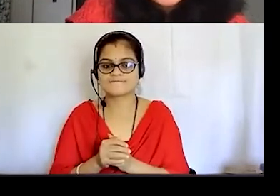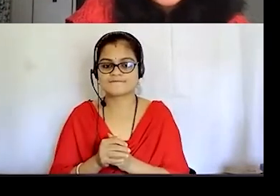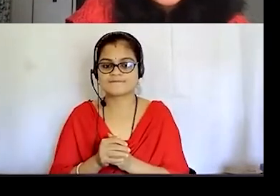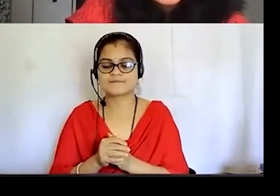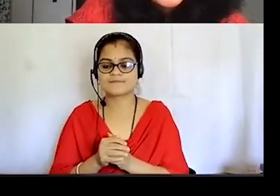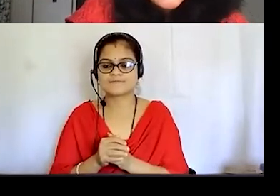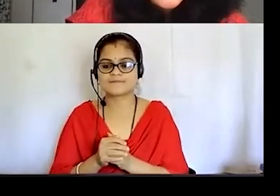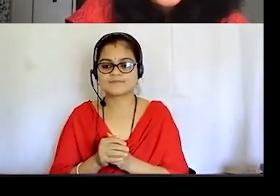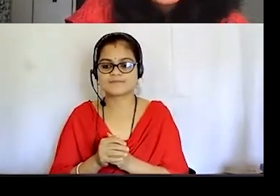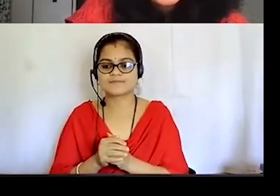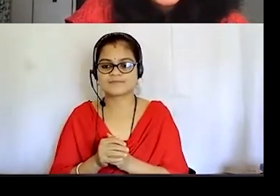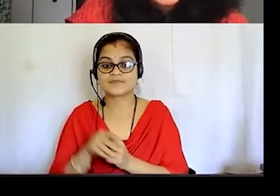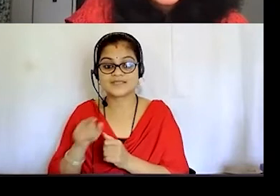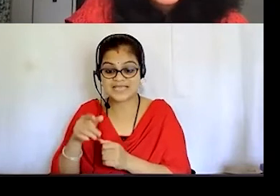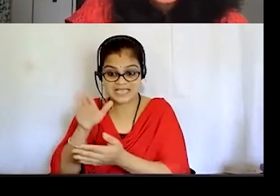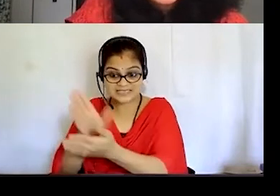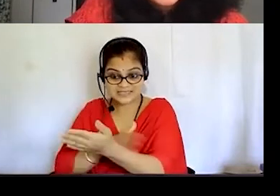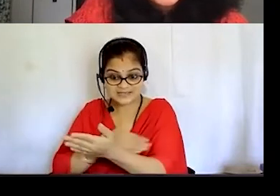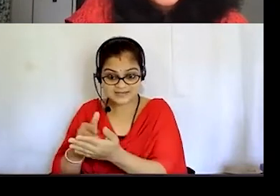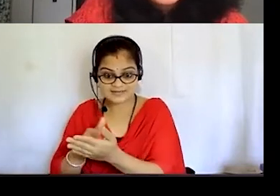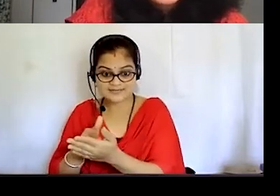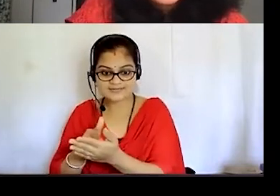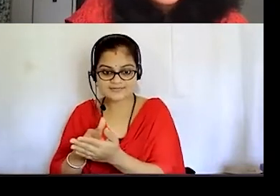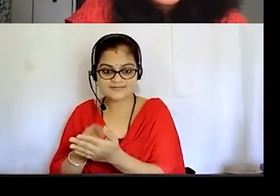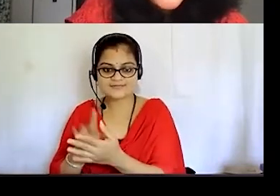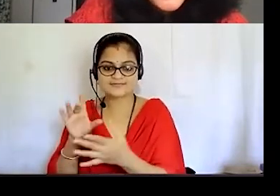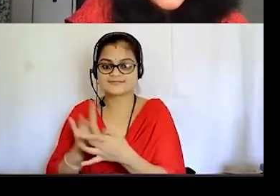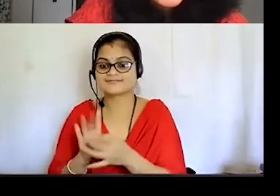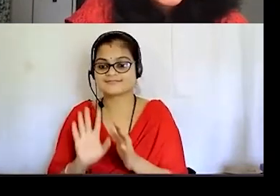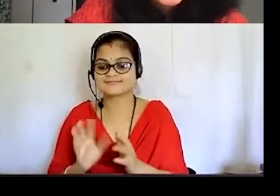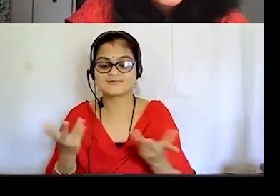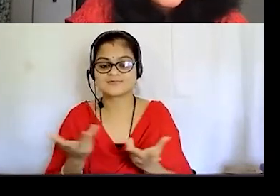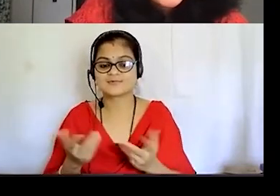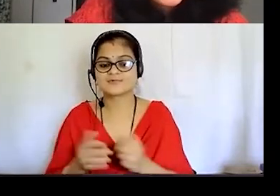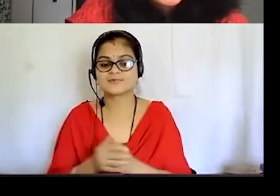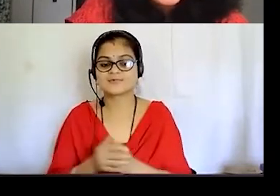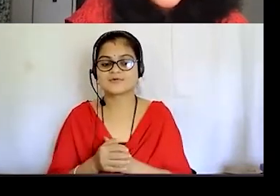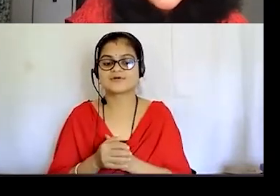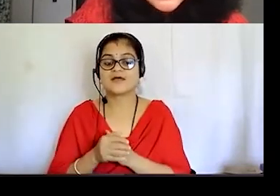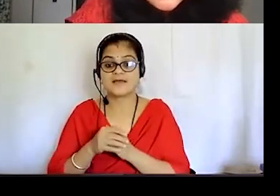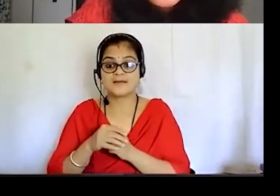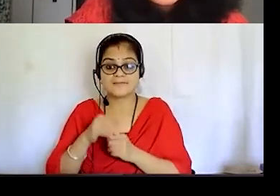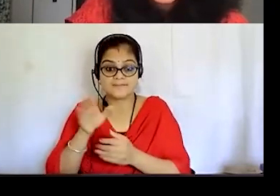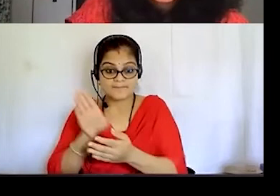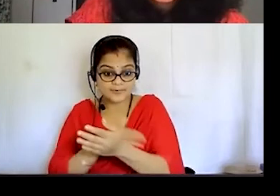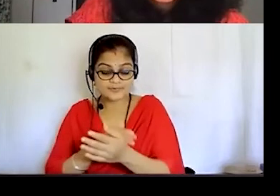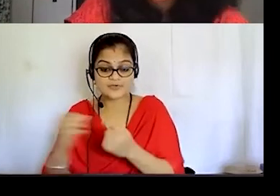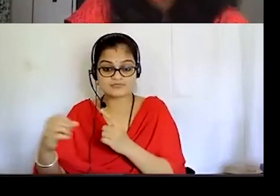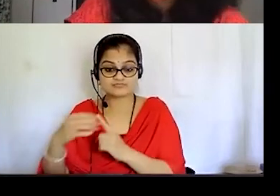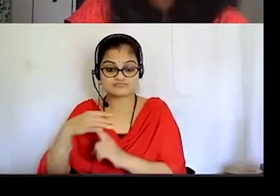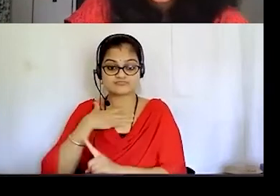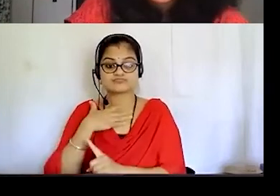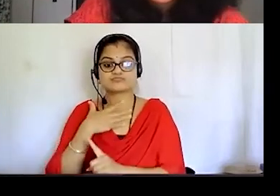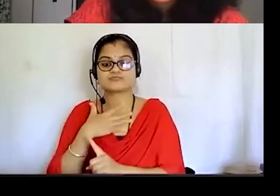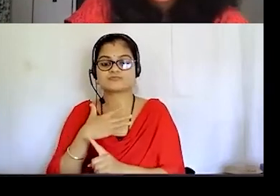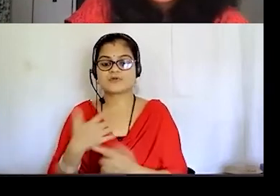bank, a sign of music's lasting allure. Music in its creation gets influenced by vectors